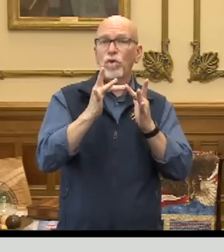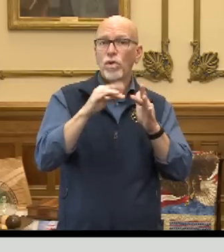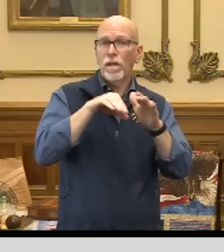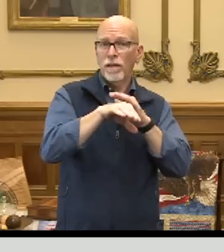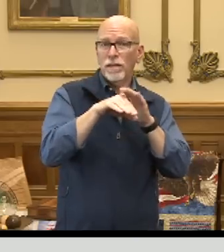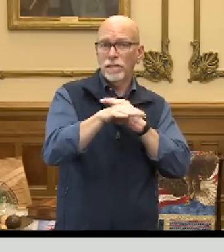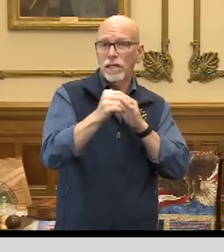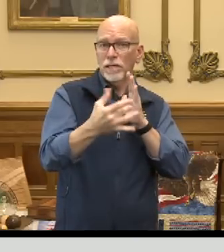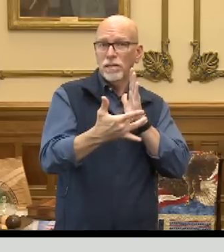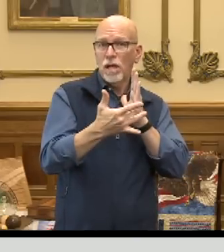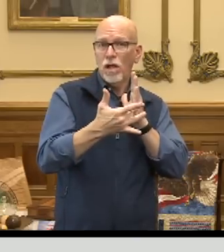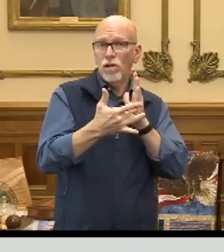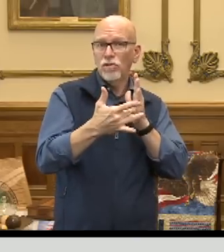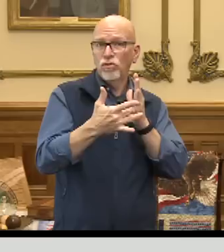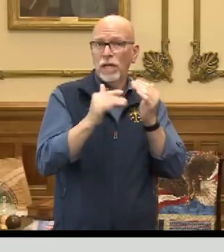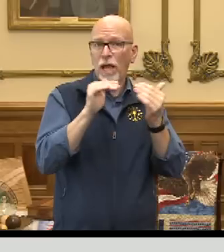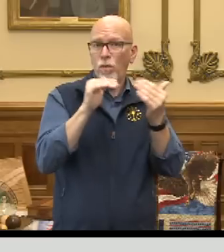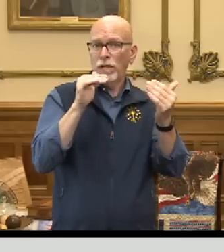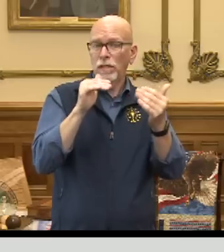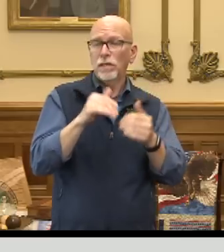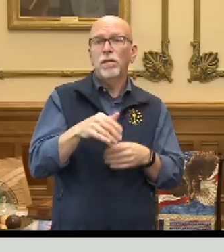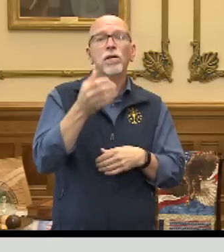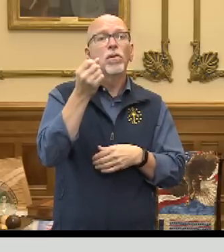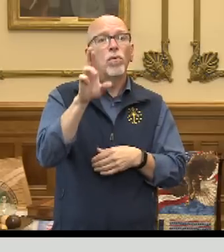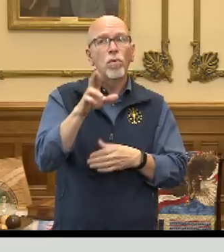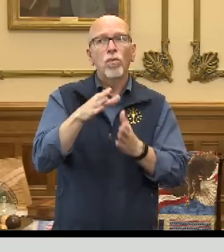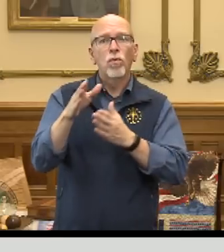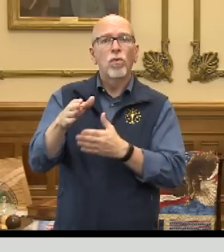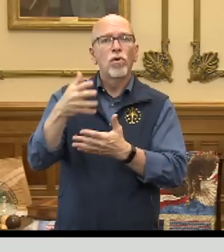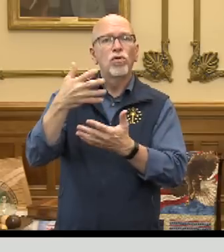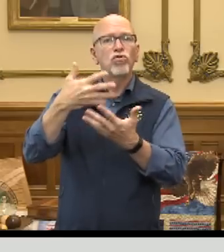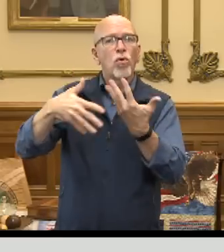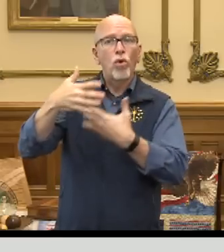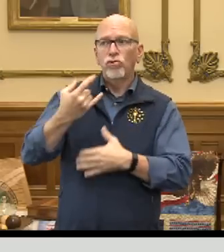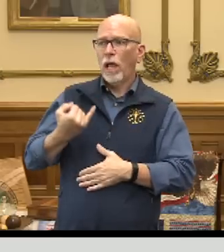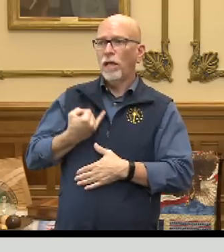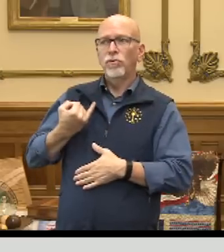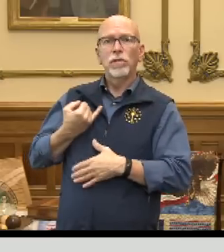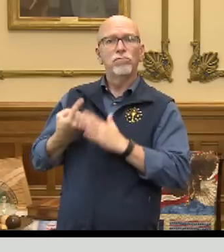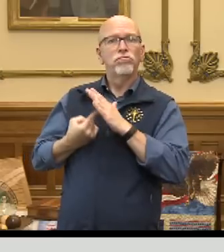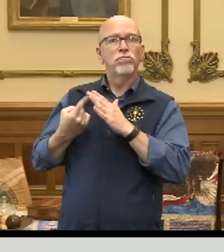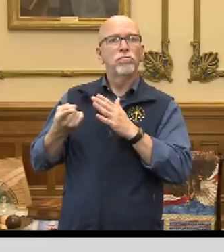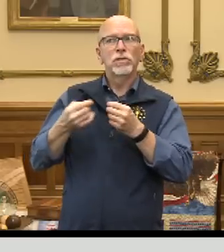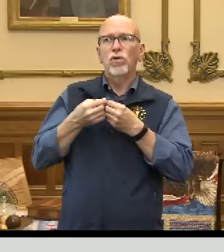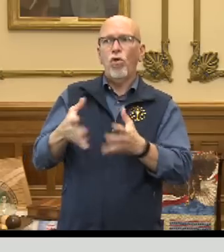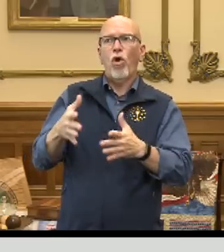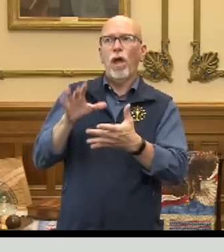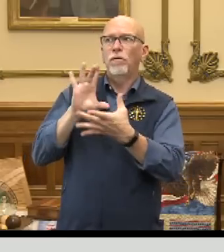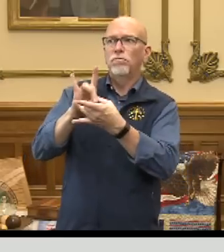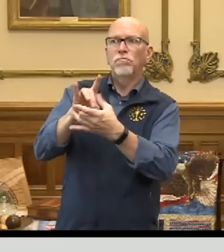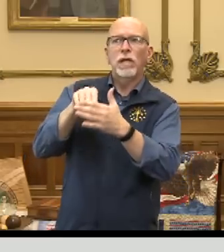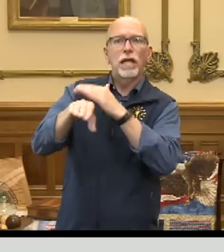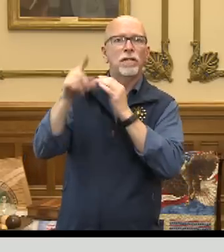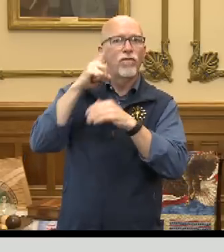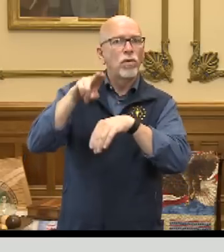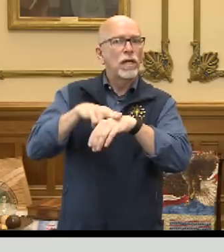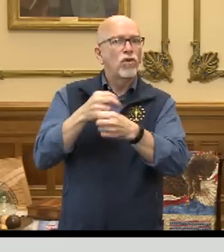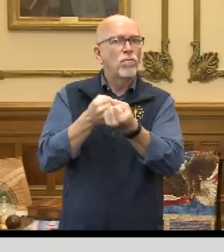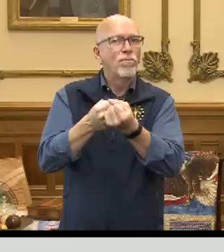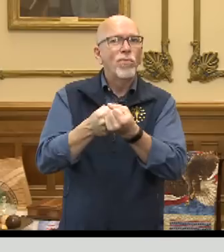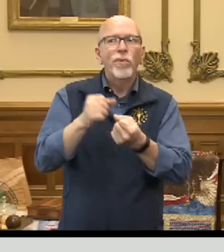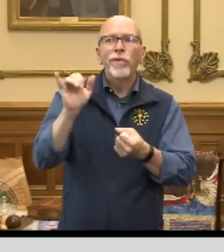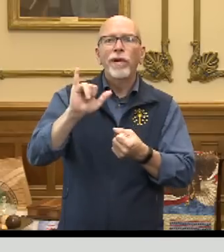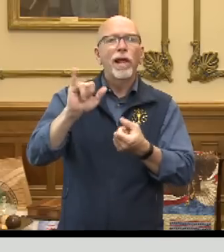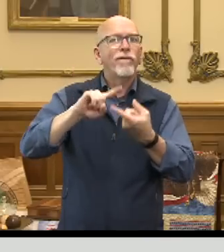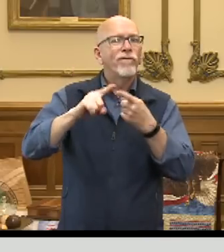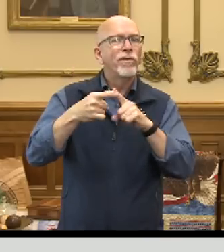and technology equity, or social isolation and lost access to natural supports, such as